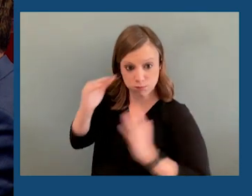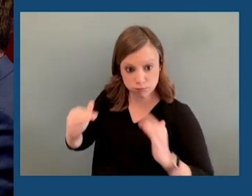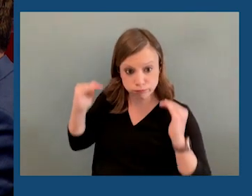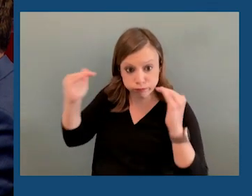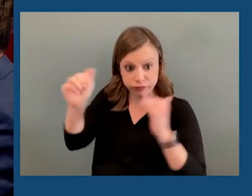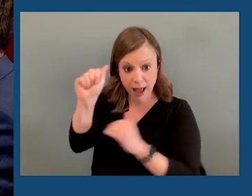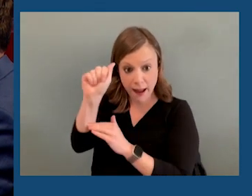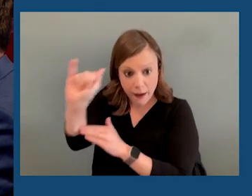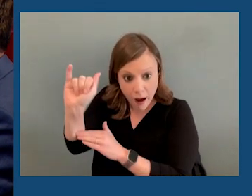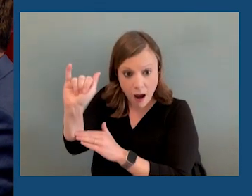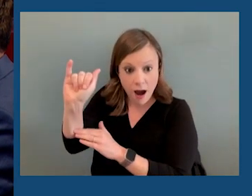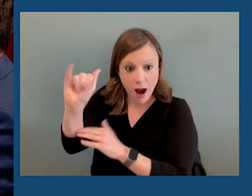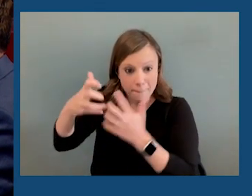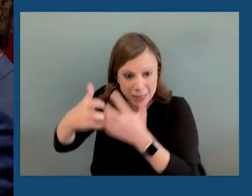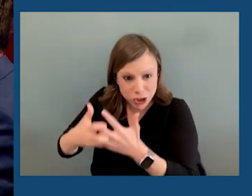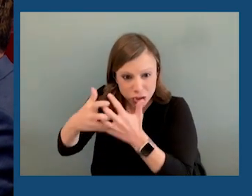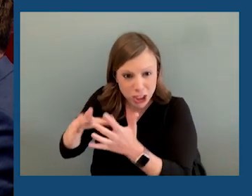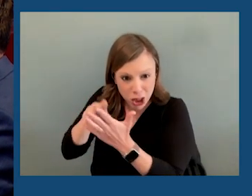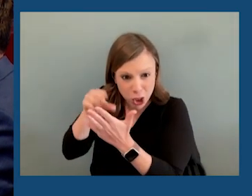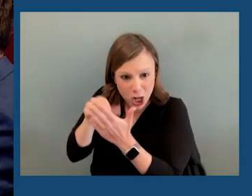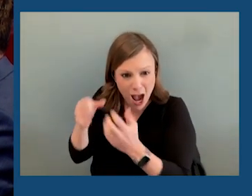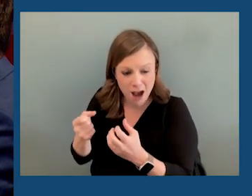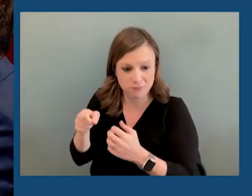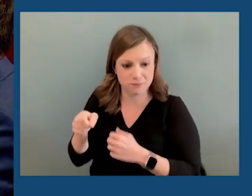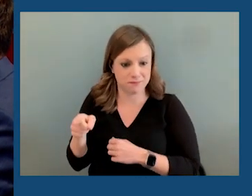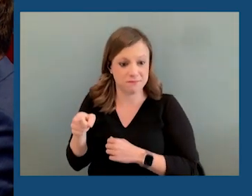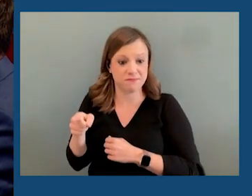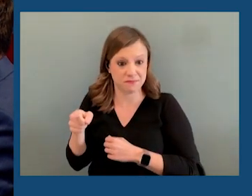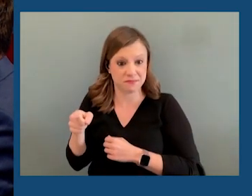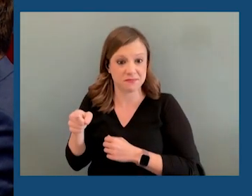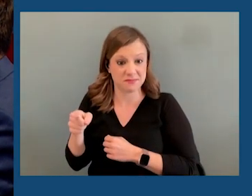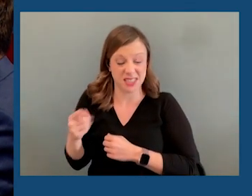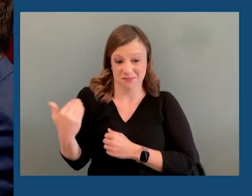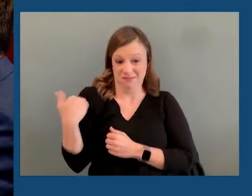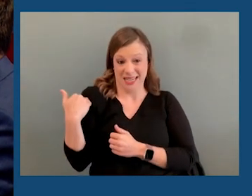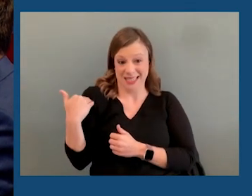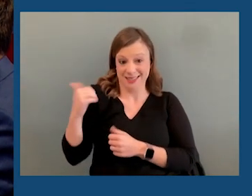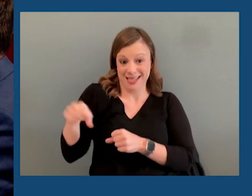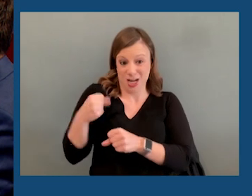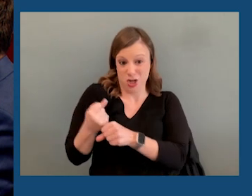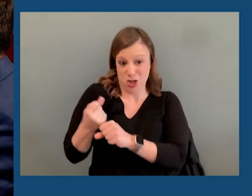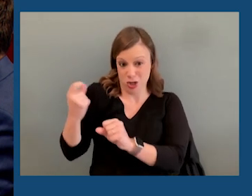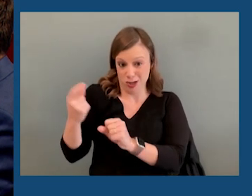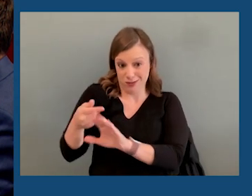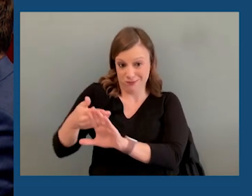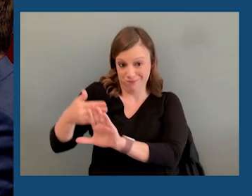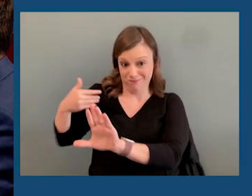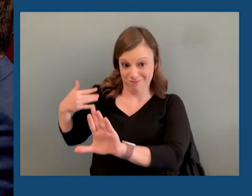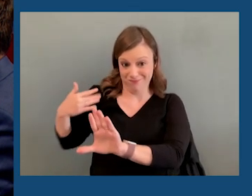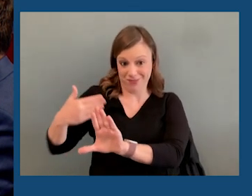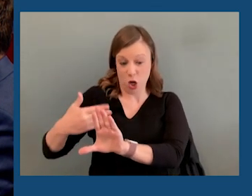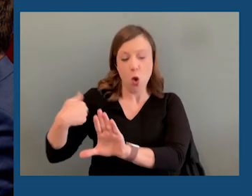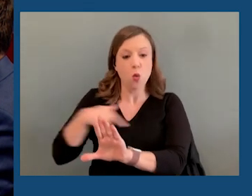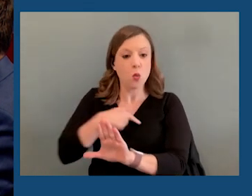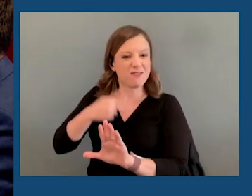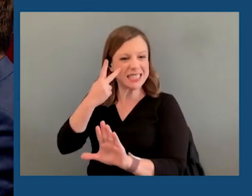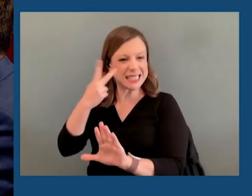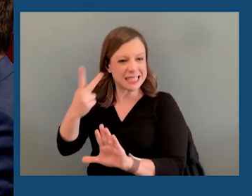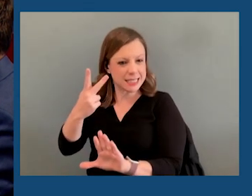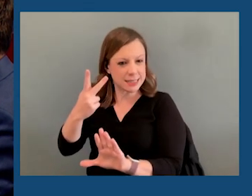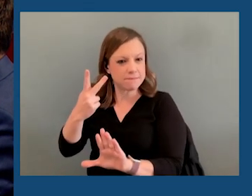learning today. So the last 10 years, we have seen a